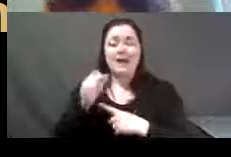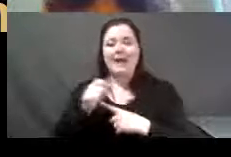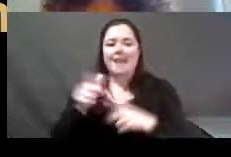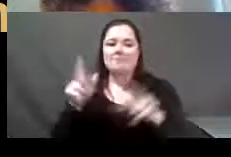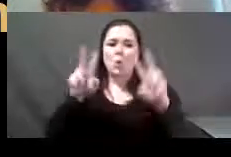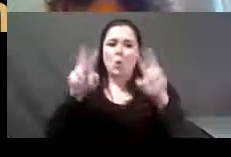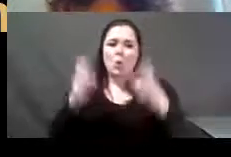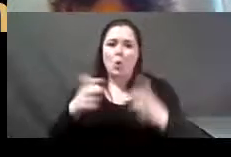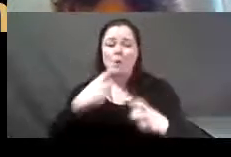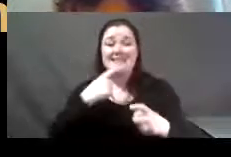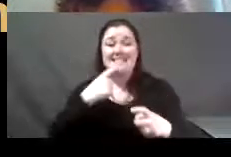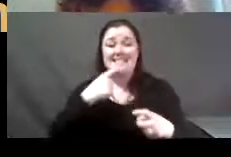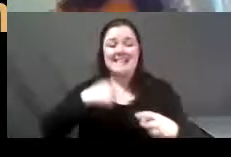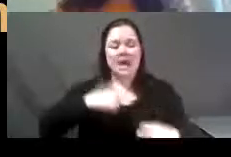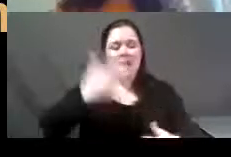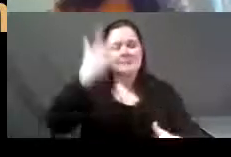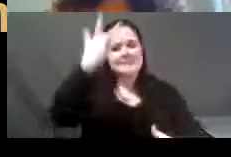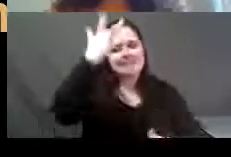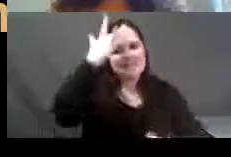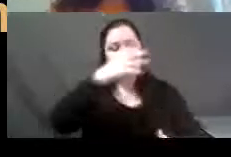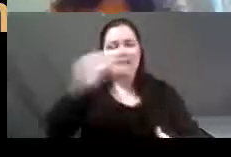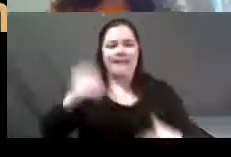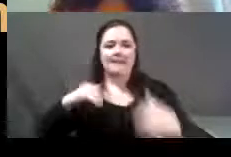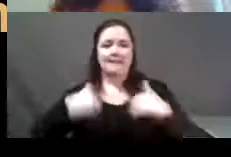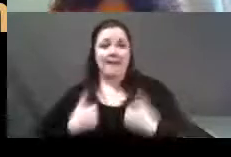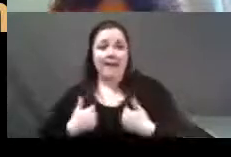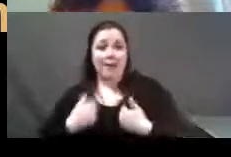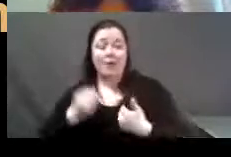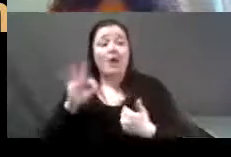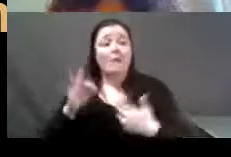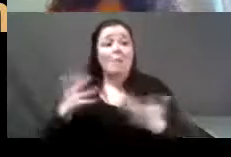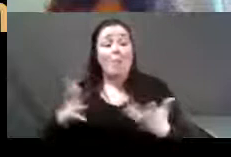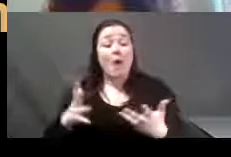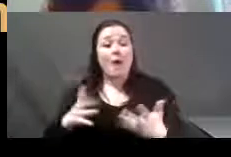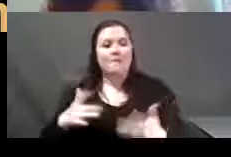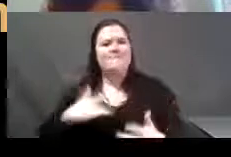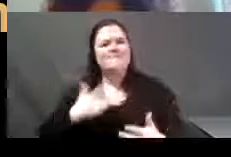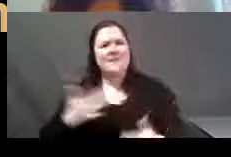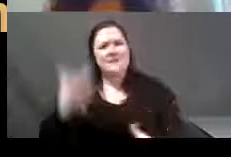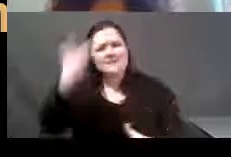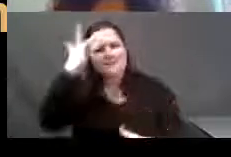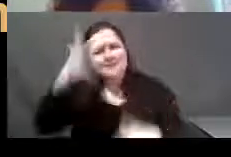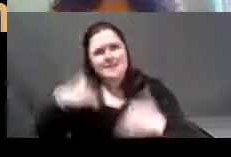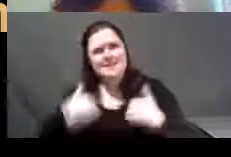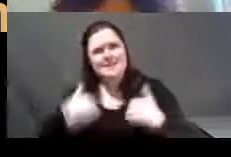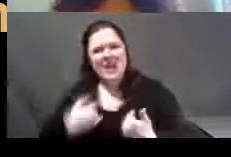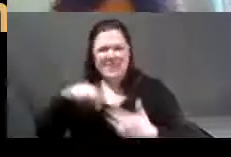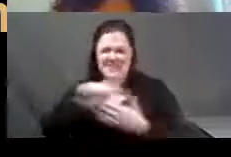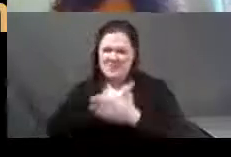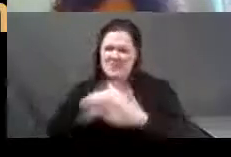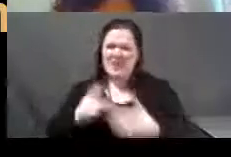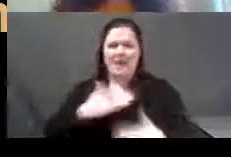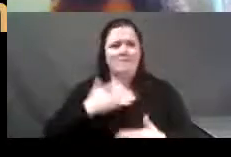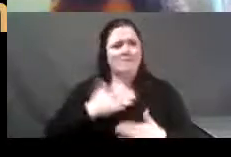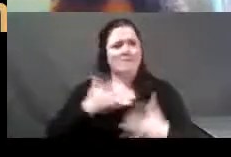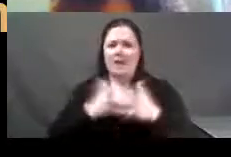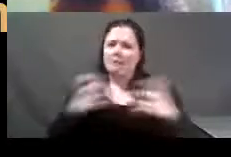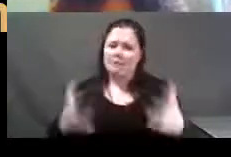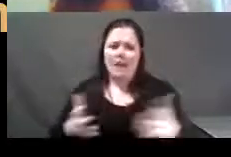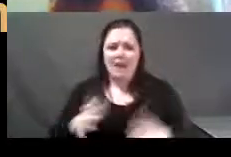and tired of being sick and tired. And I felt that a lot this week. I'm sure a lot of y'all